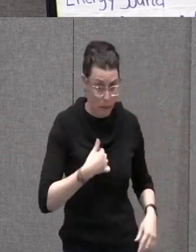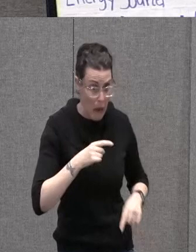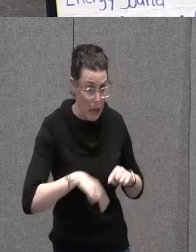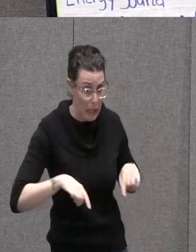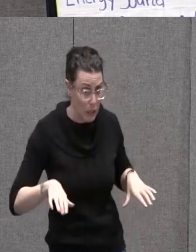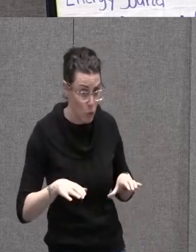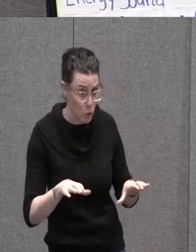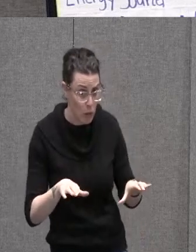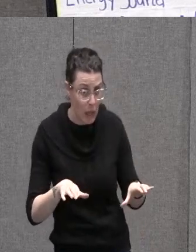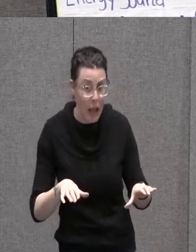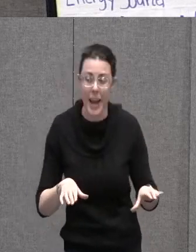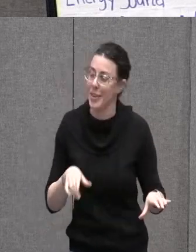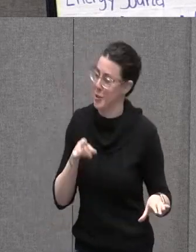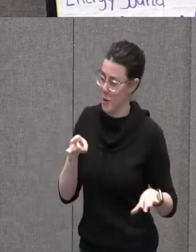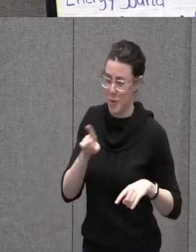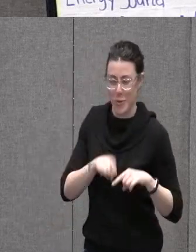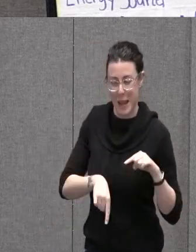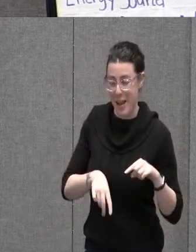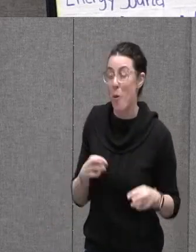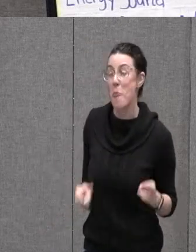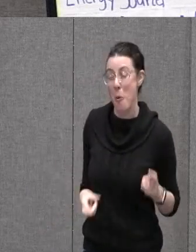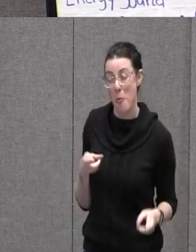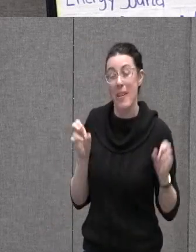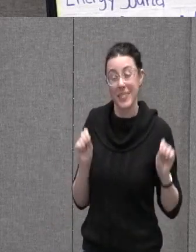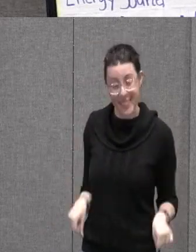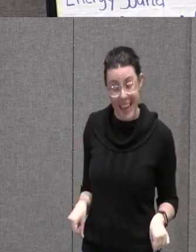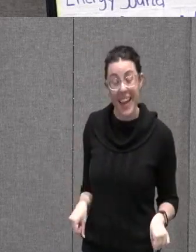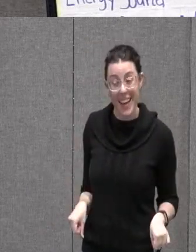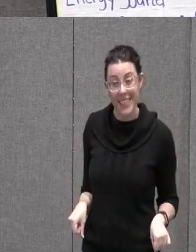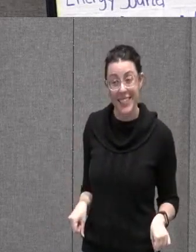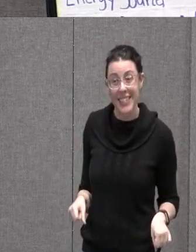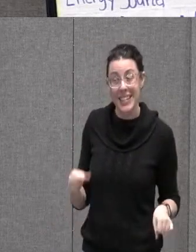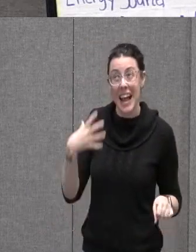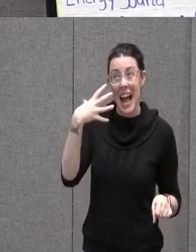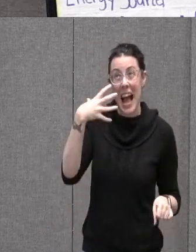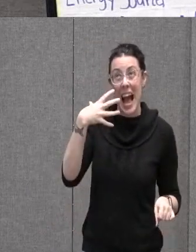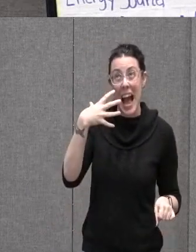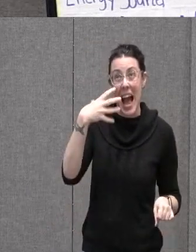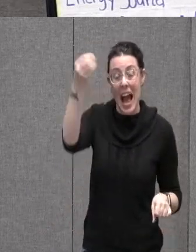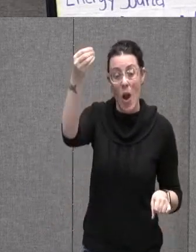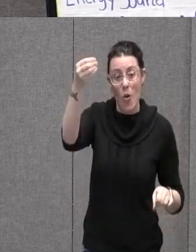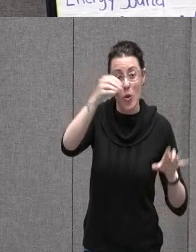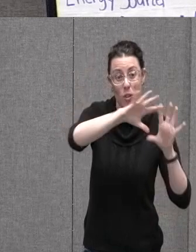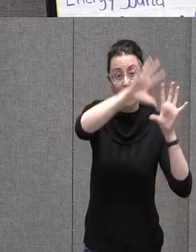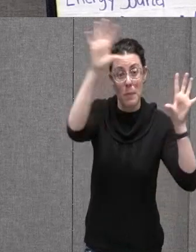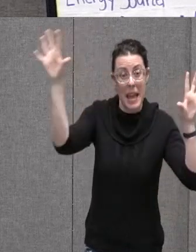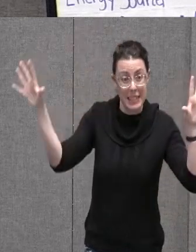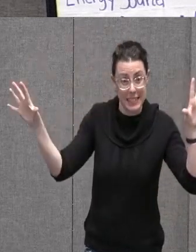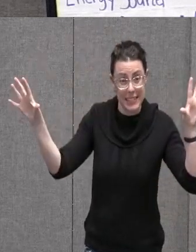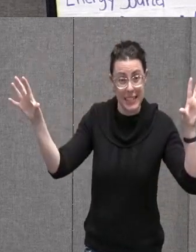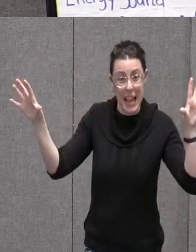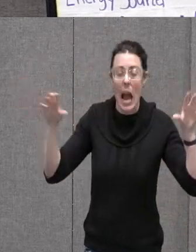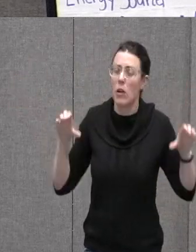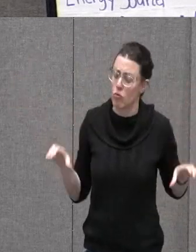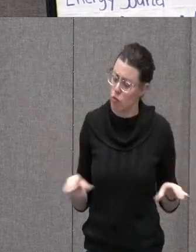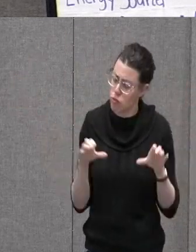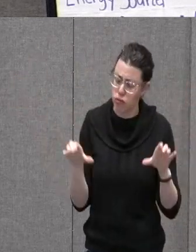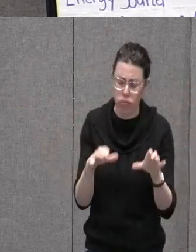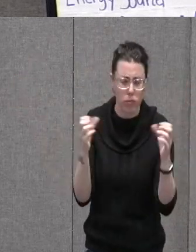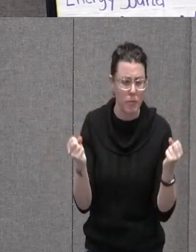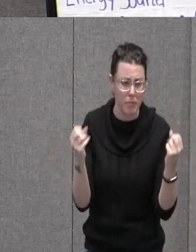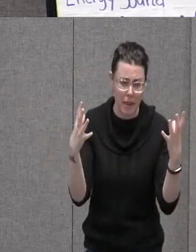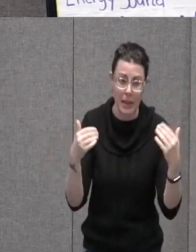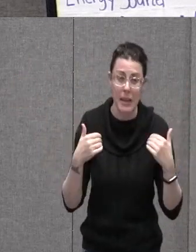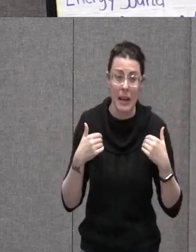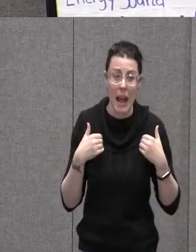go. Robots can go to outer space, and they can do a lot of great tasks for us. We have robots